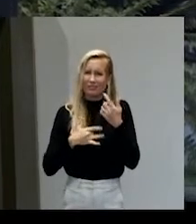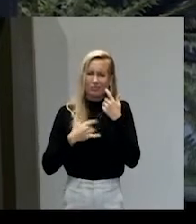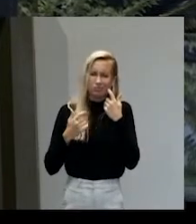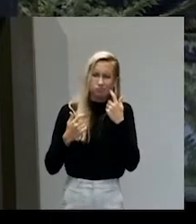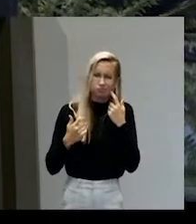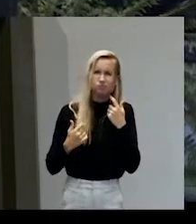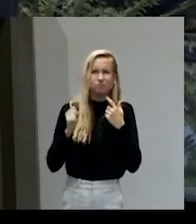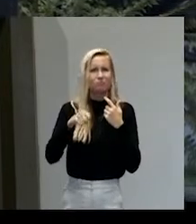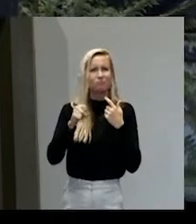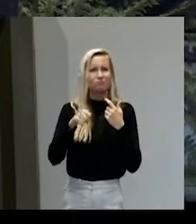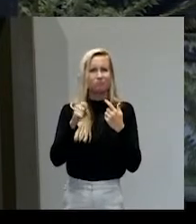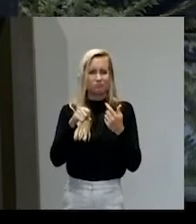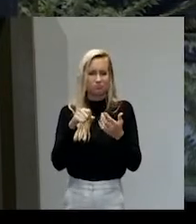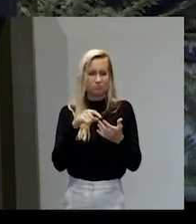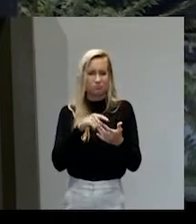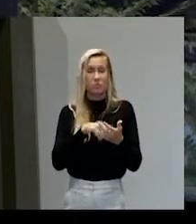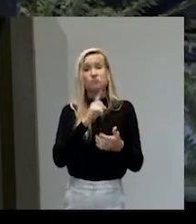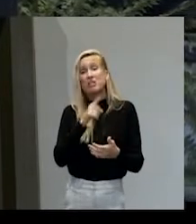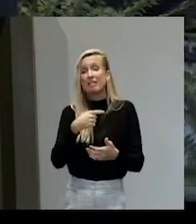Avengers jokes? Anyone here?